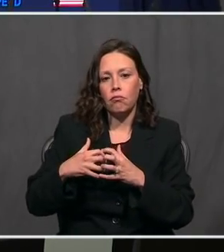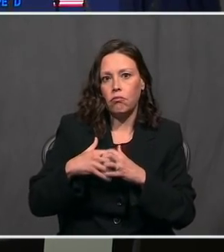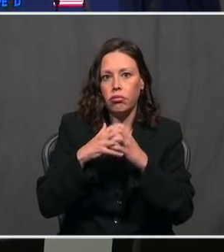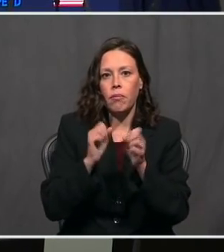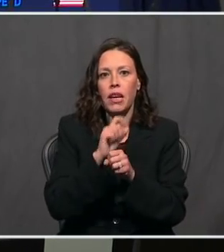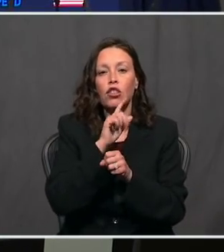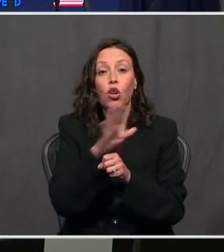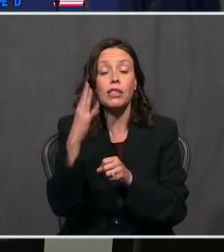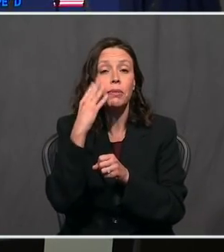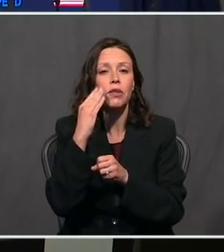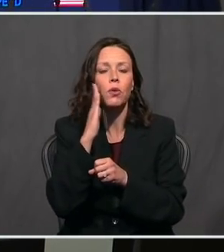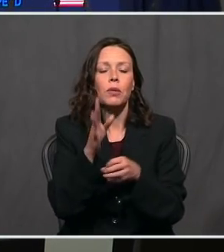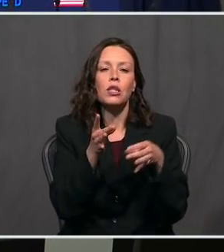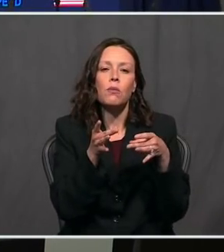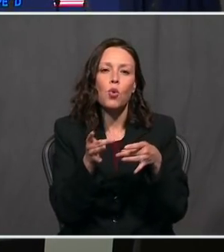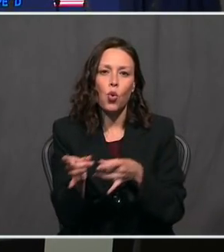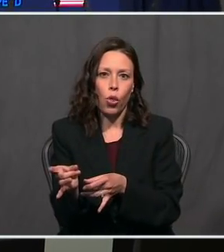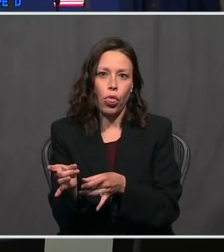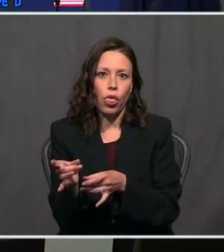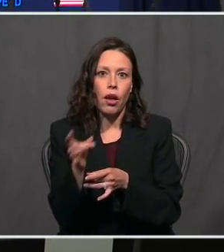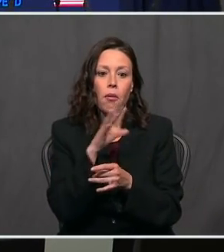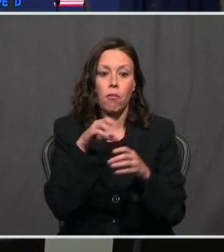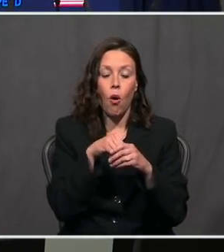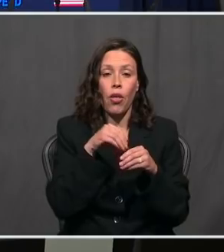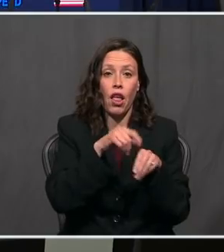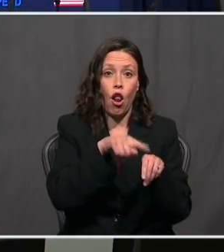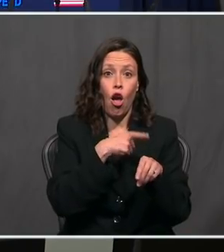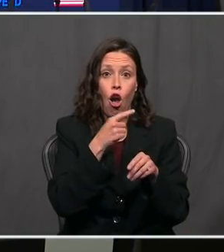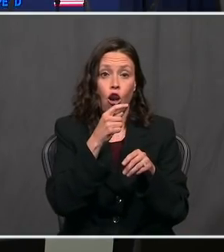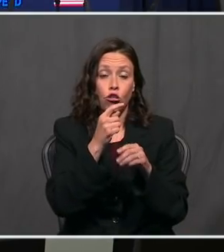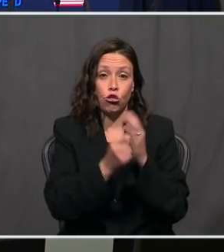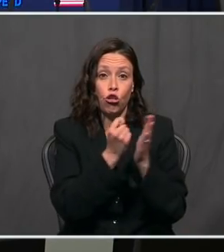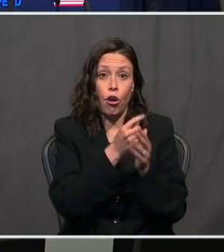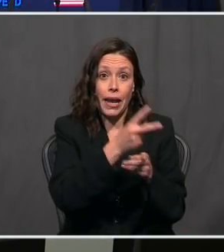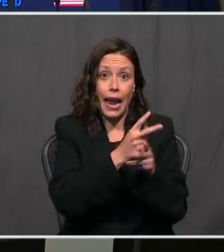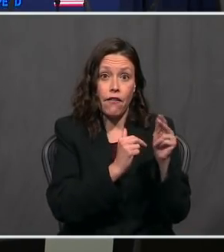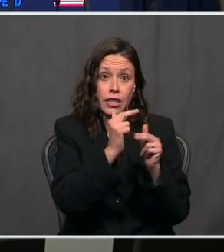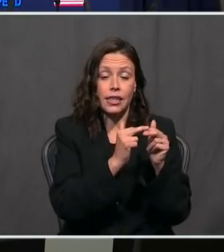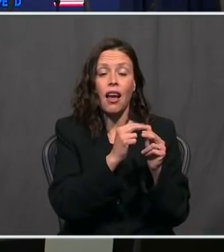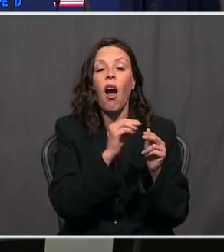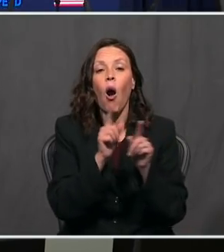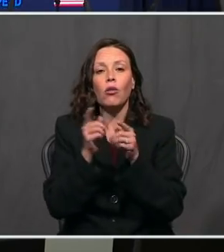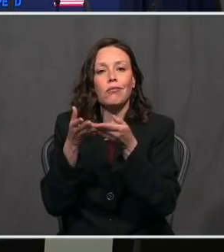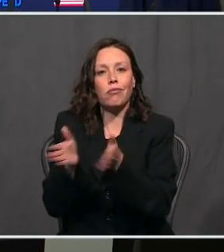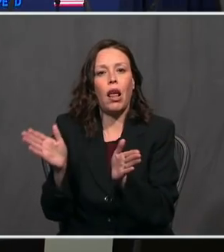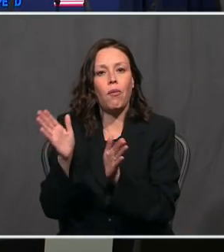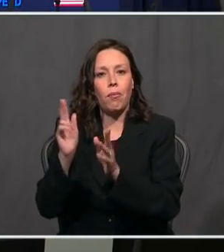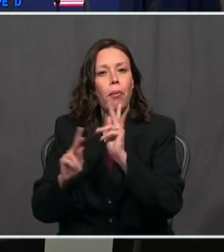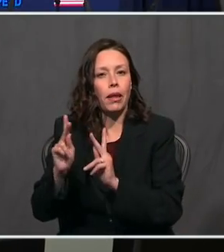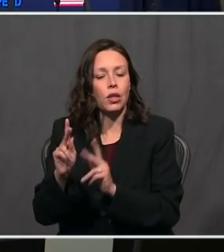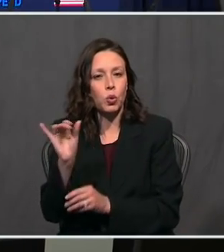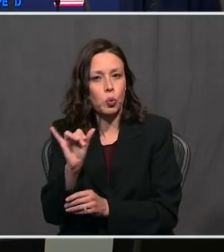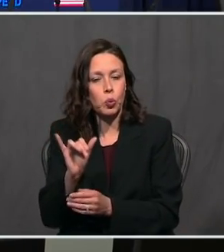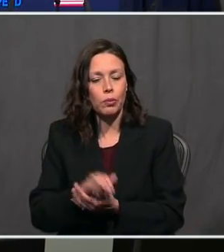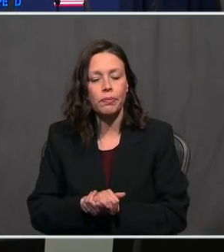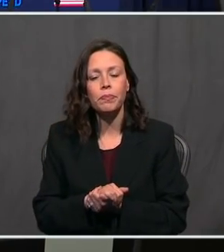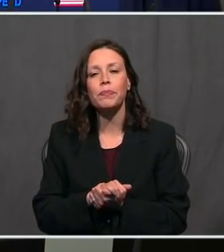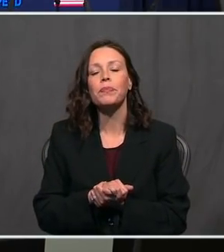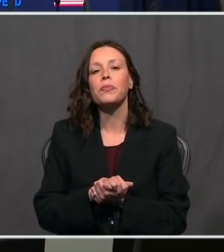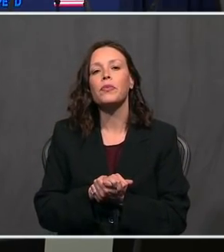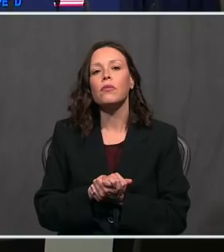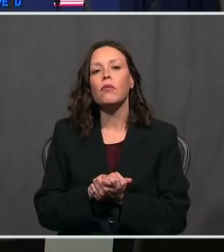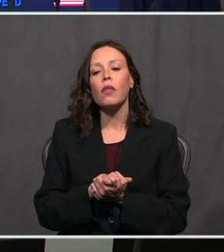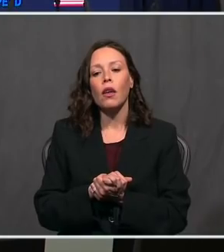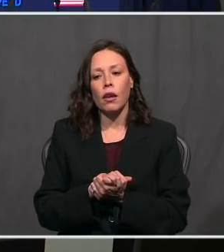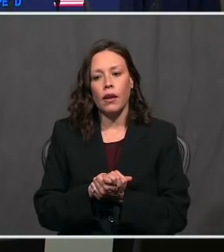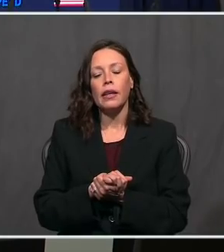seamless experience for consumers as well, both in long-term care facilities as well as for the broader general public as well. But equally as important,